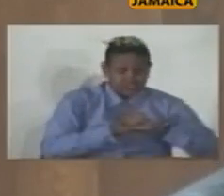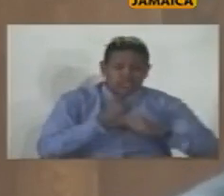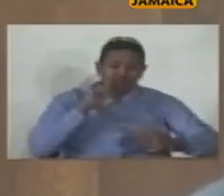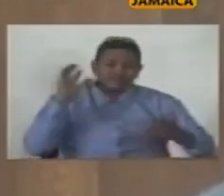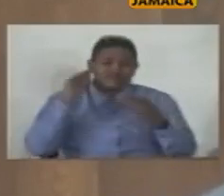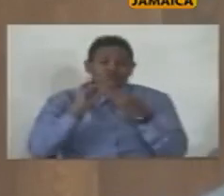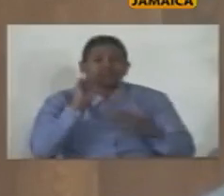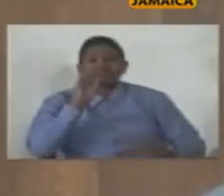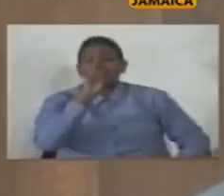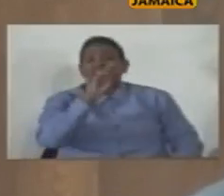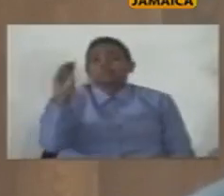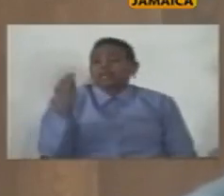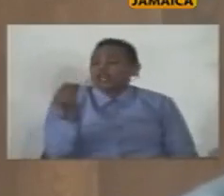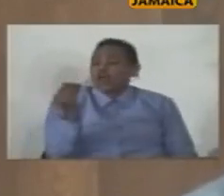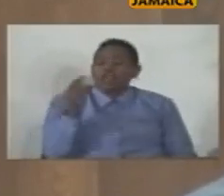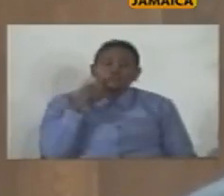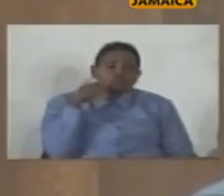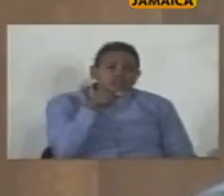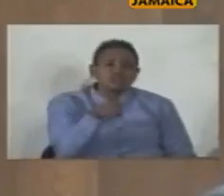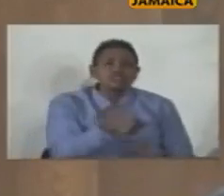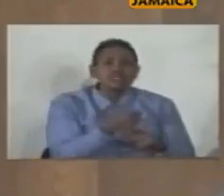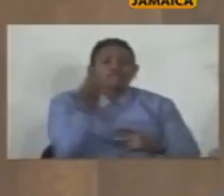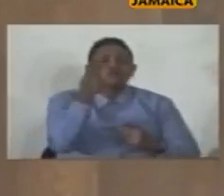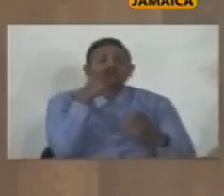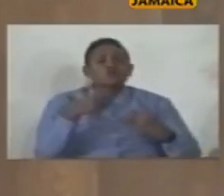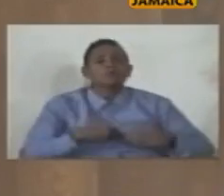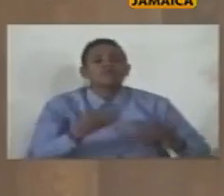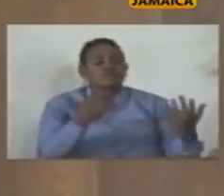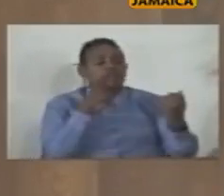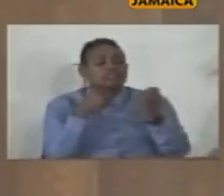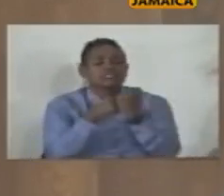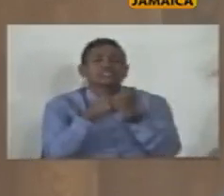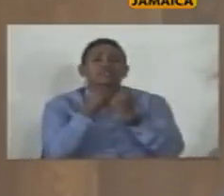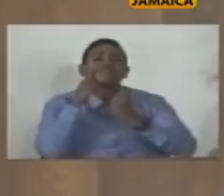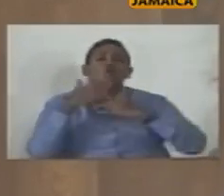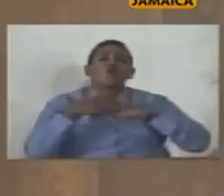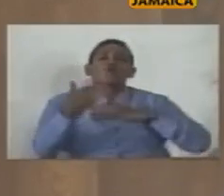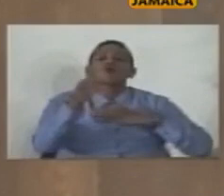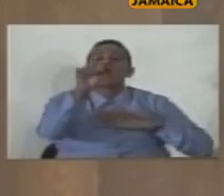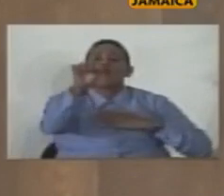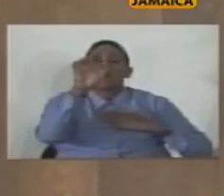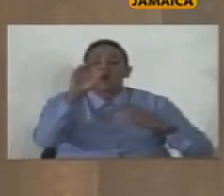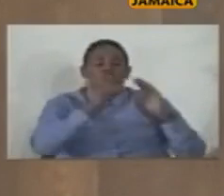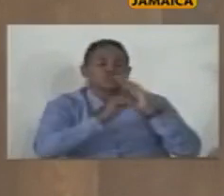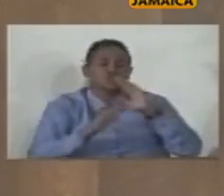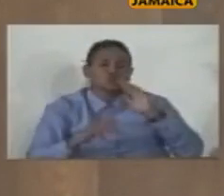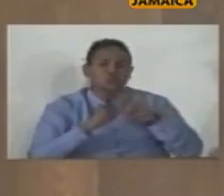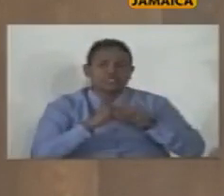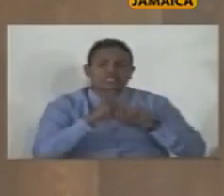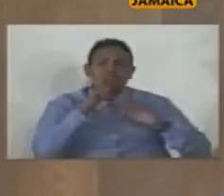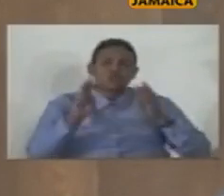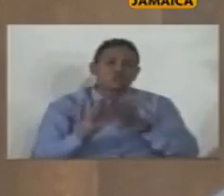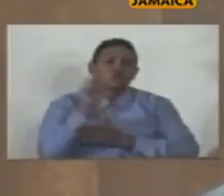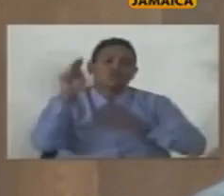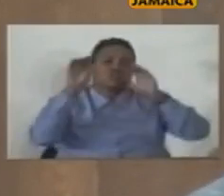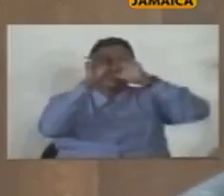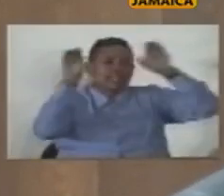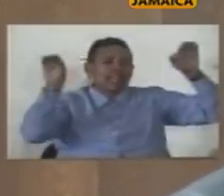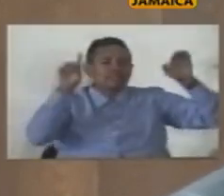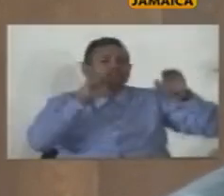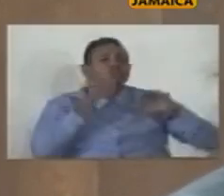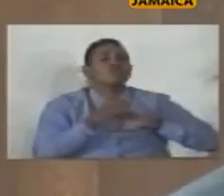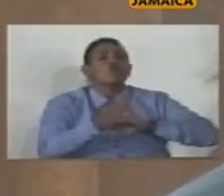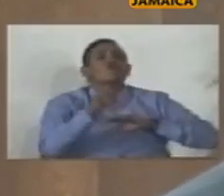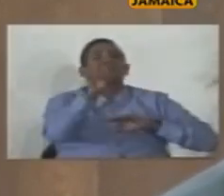million was used to provide assistance for over 100 students at the tertiary level. Over